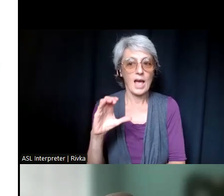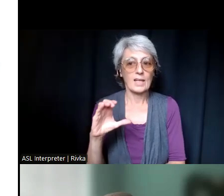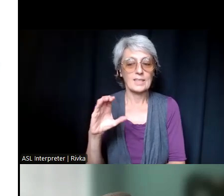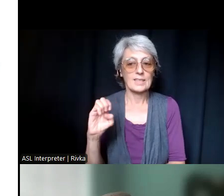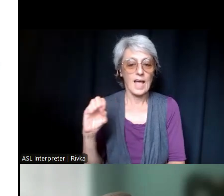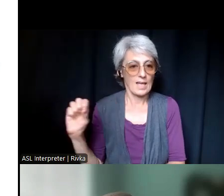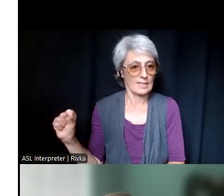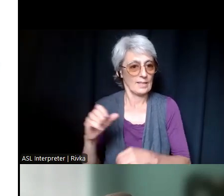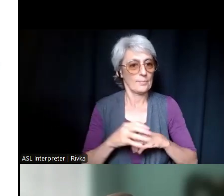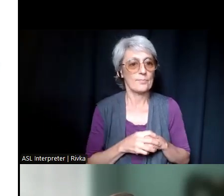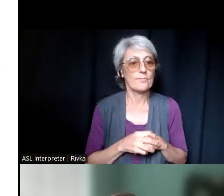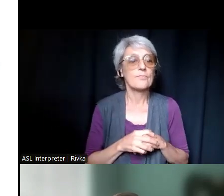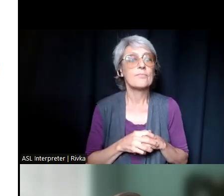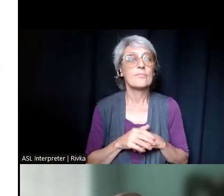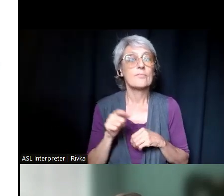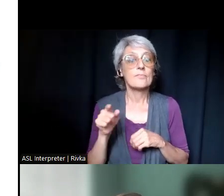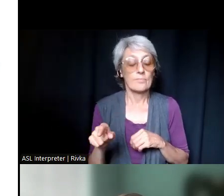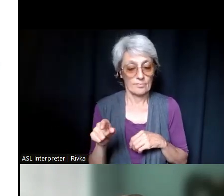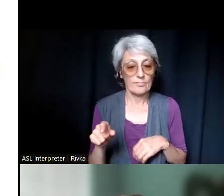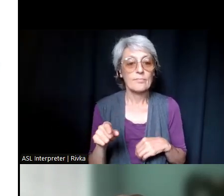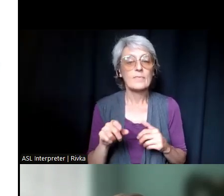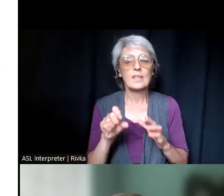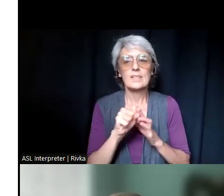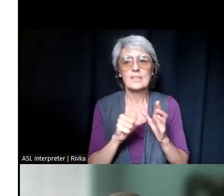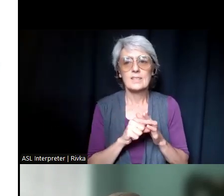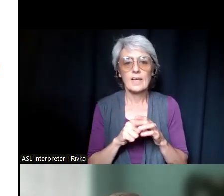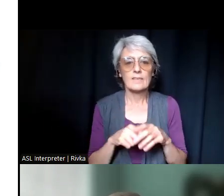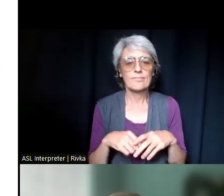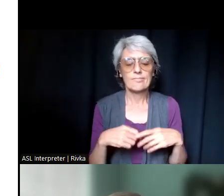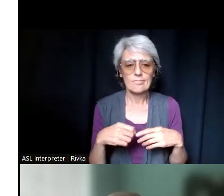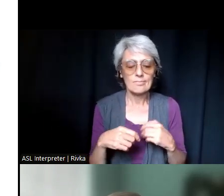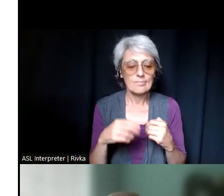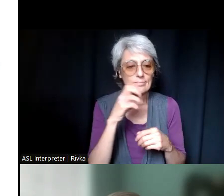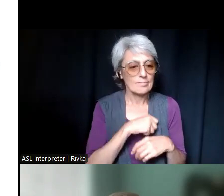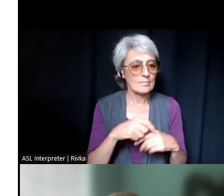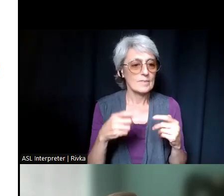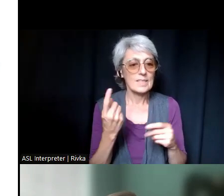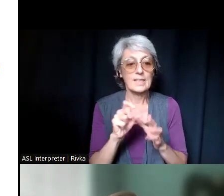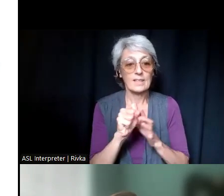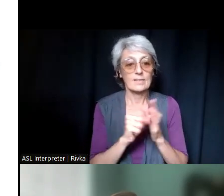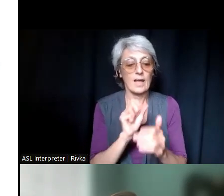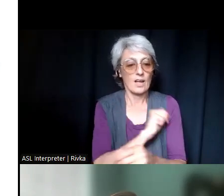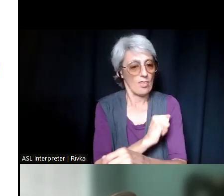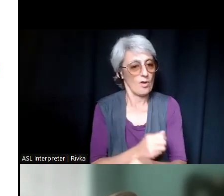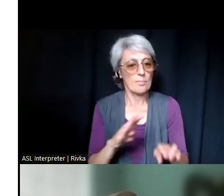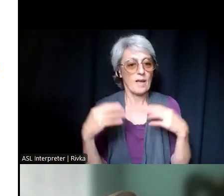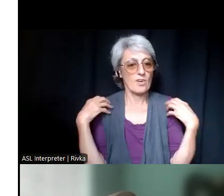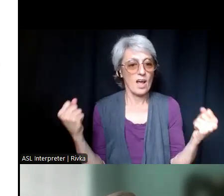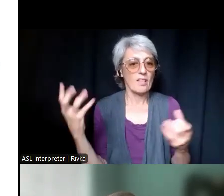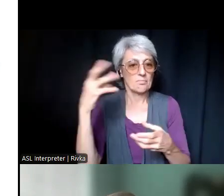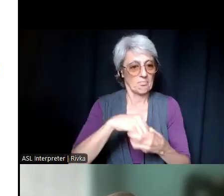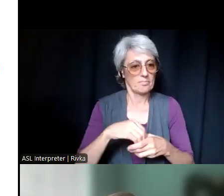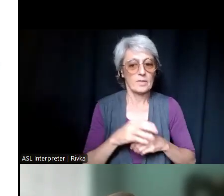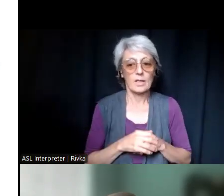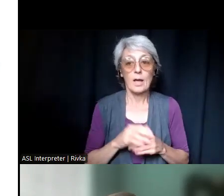state Medicaid agency, the Behavioral Health Authority, and the single state authority. So therefore, medical